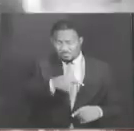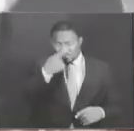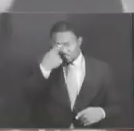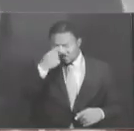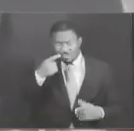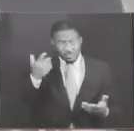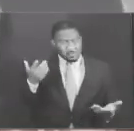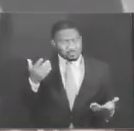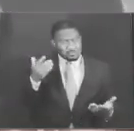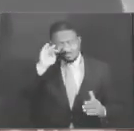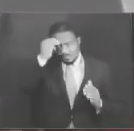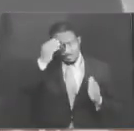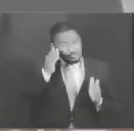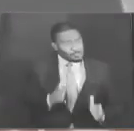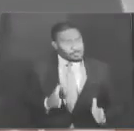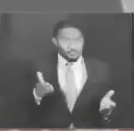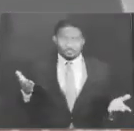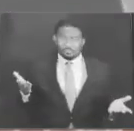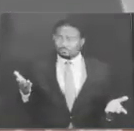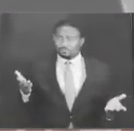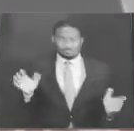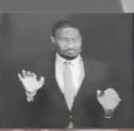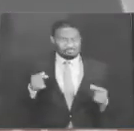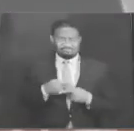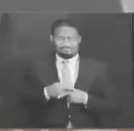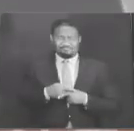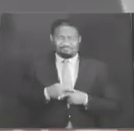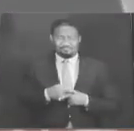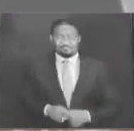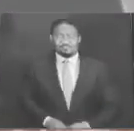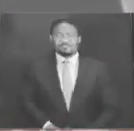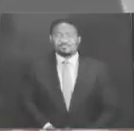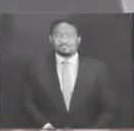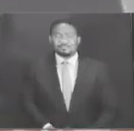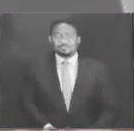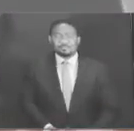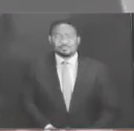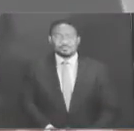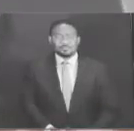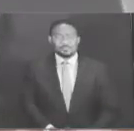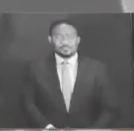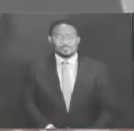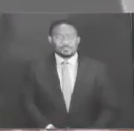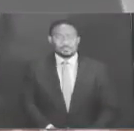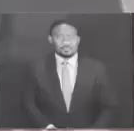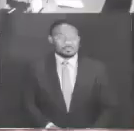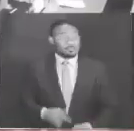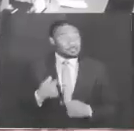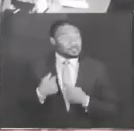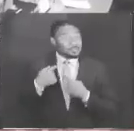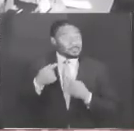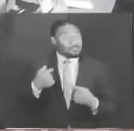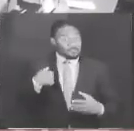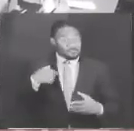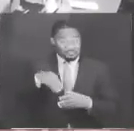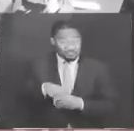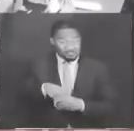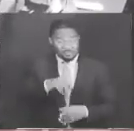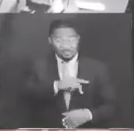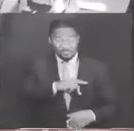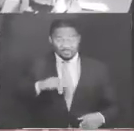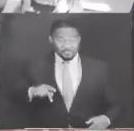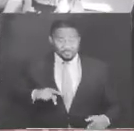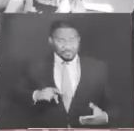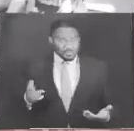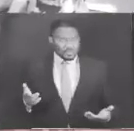a statement being made by a minister. We've also been in this House for some time. The